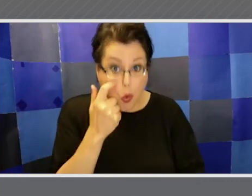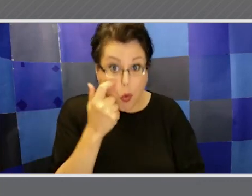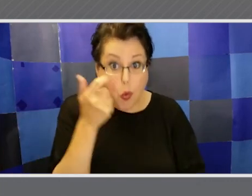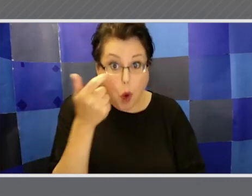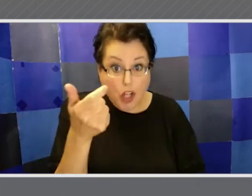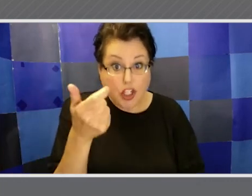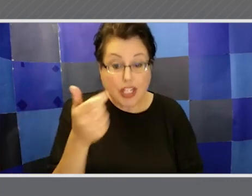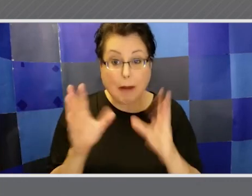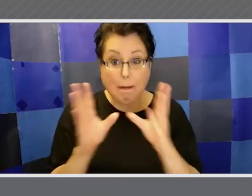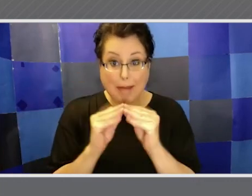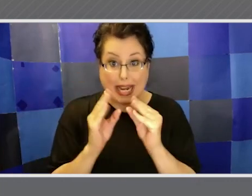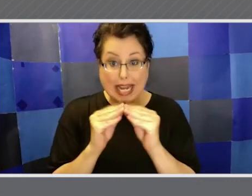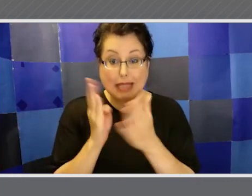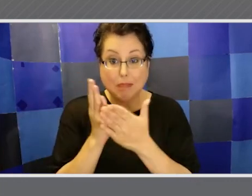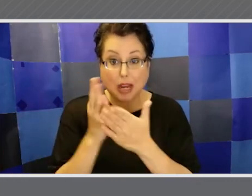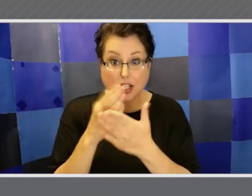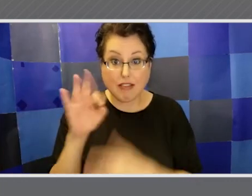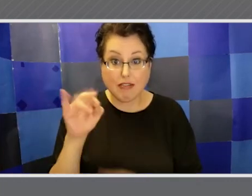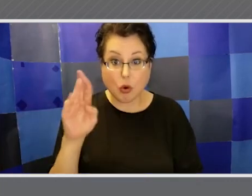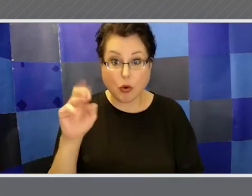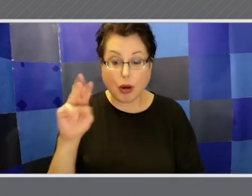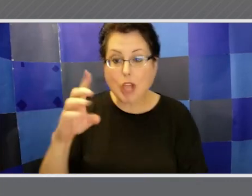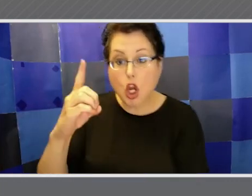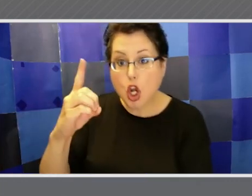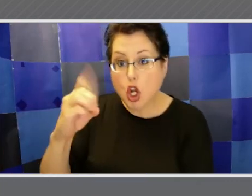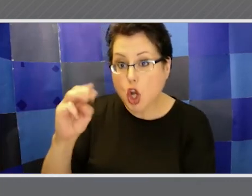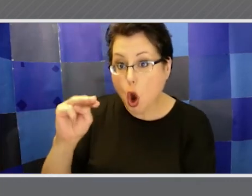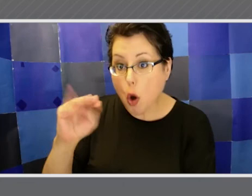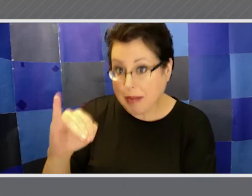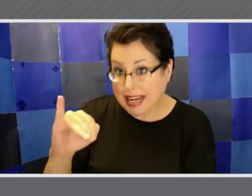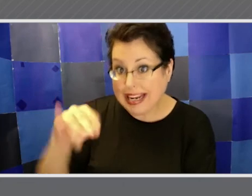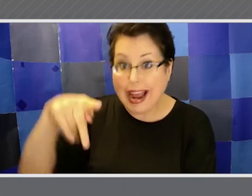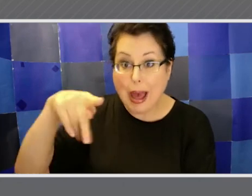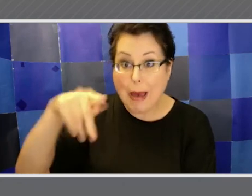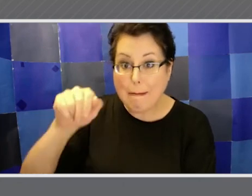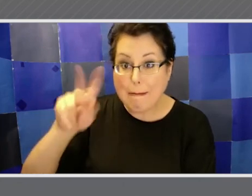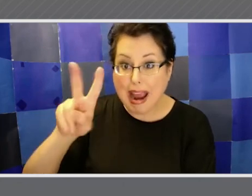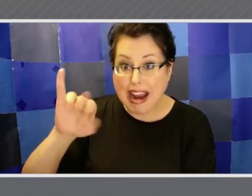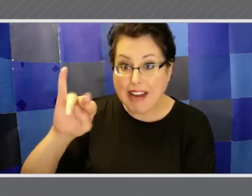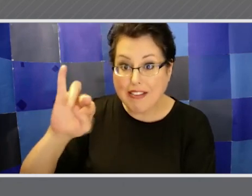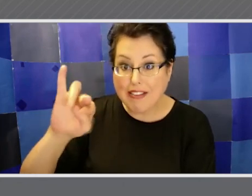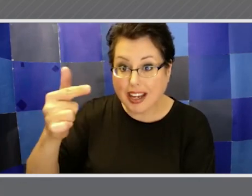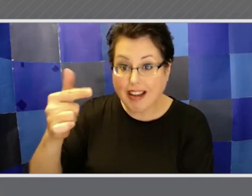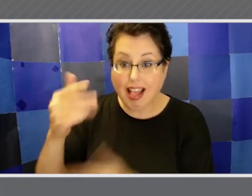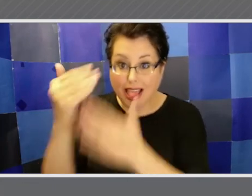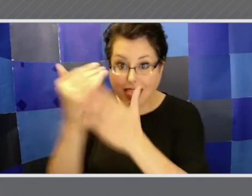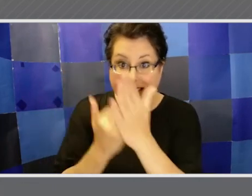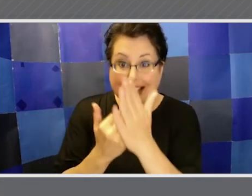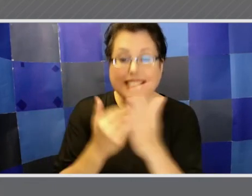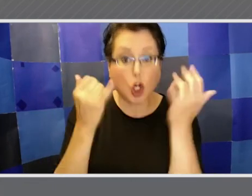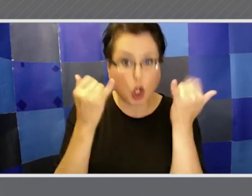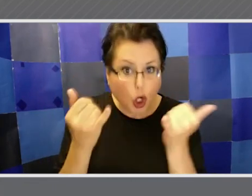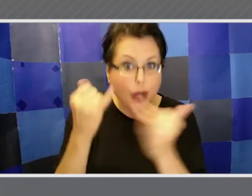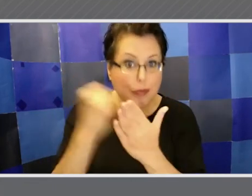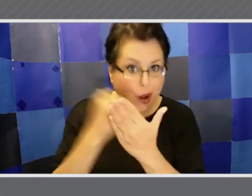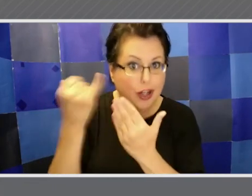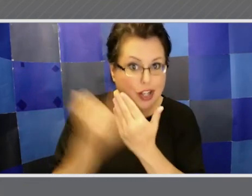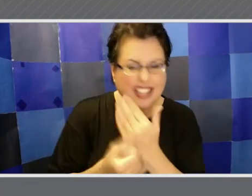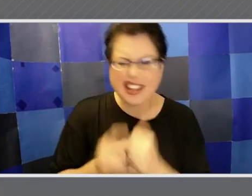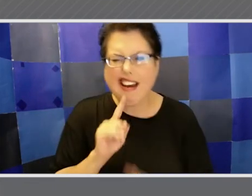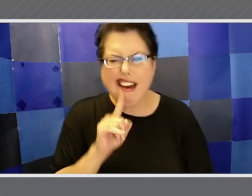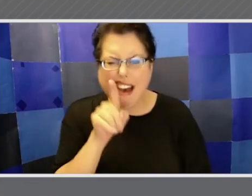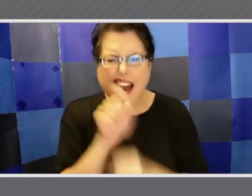forums, DOMI's paving list, DOMI's current projects, and then some